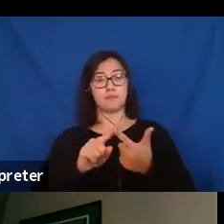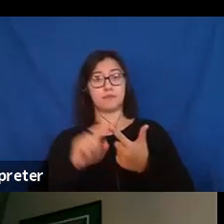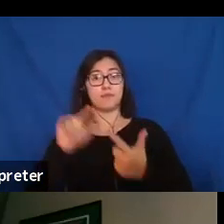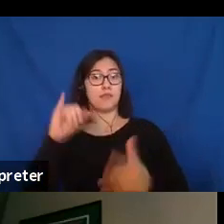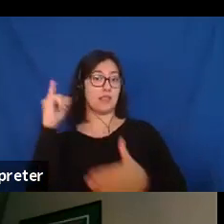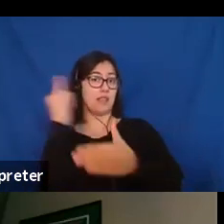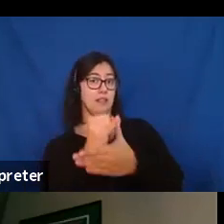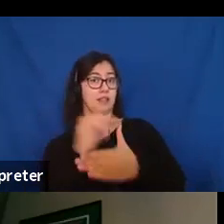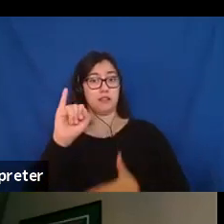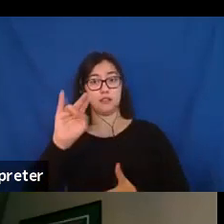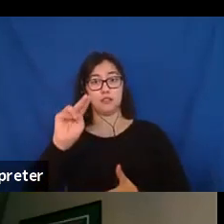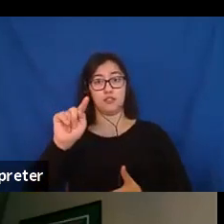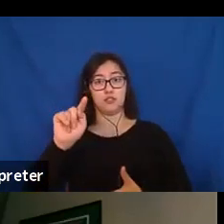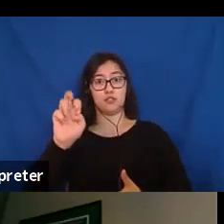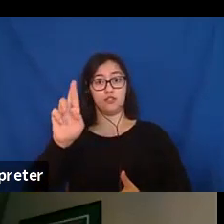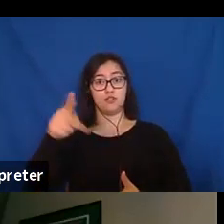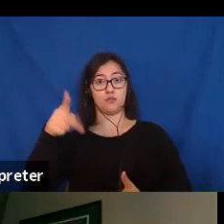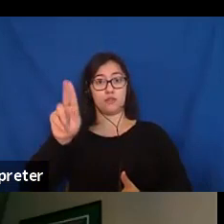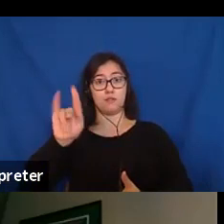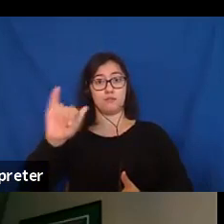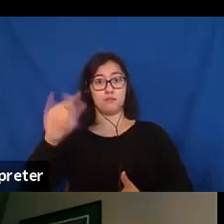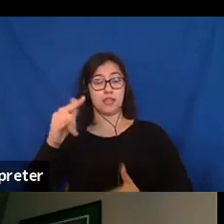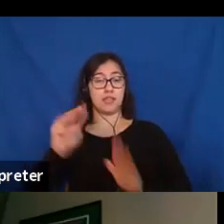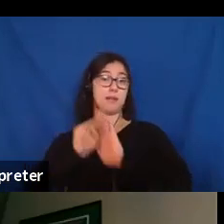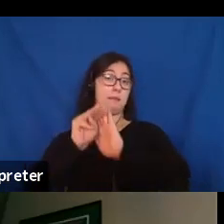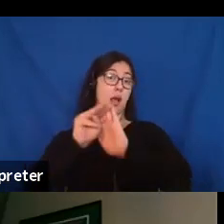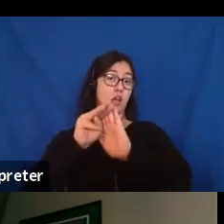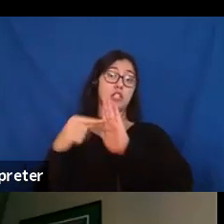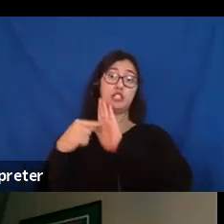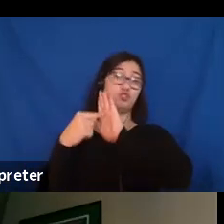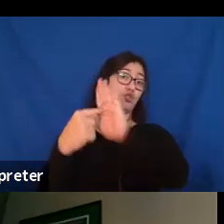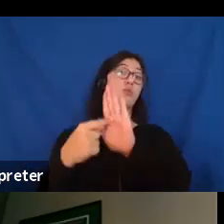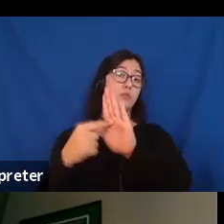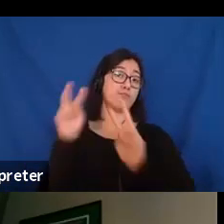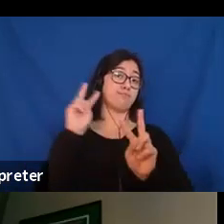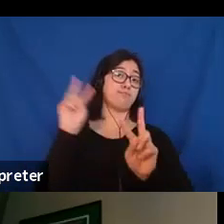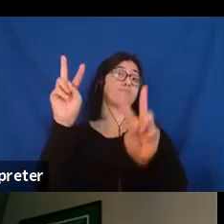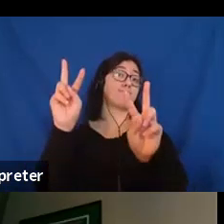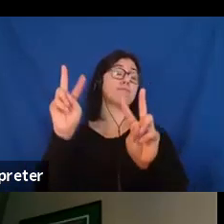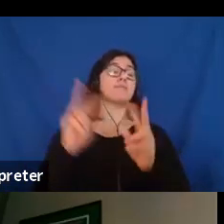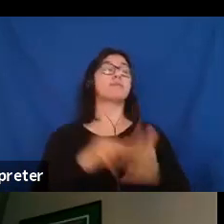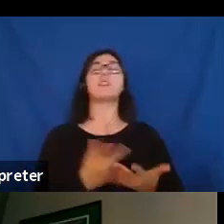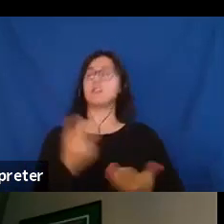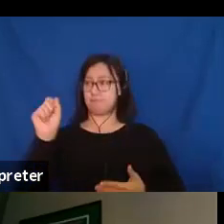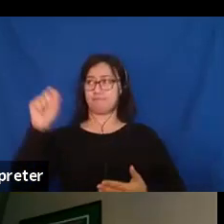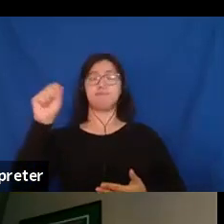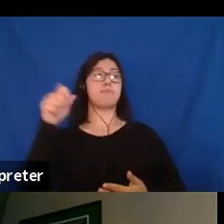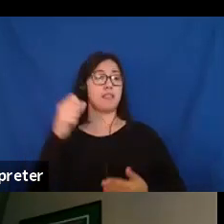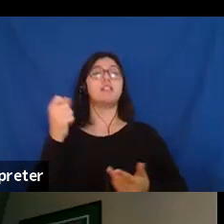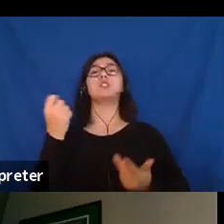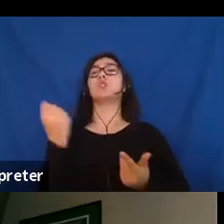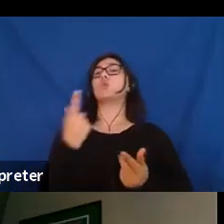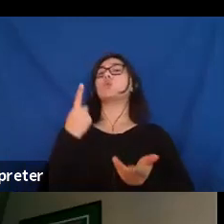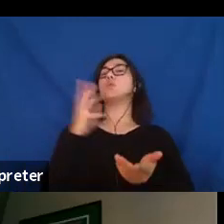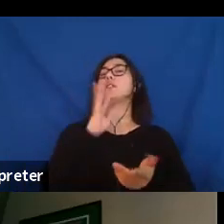Interrupting. Modeling. Yes. Great. Good. So we talked about using the agreements, the community agreements, referring back to